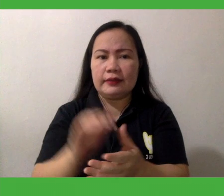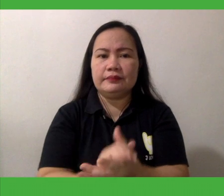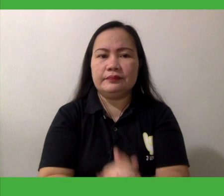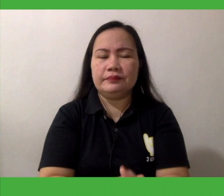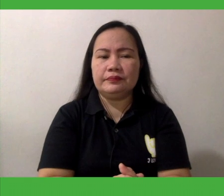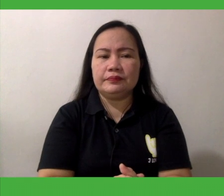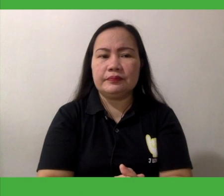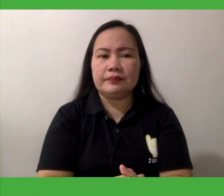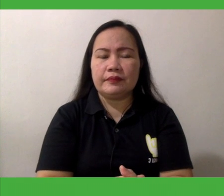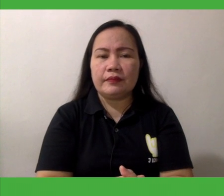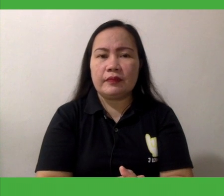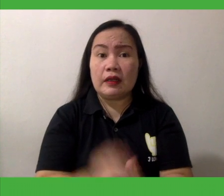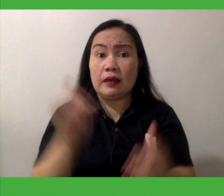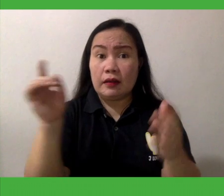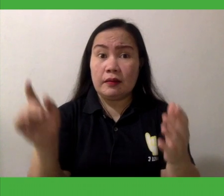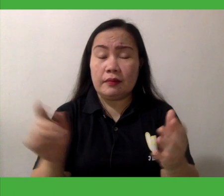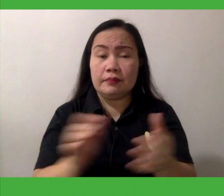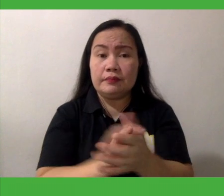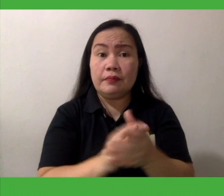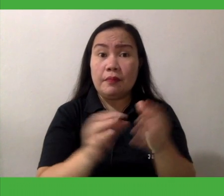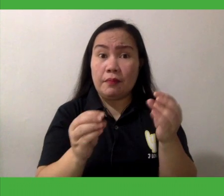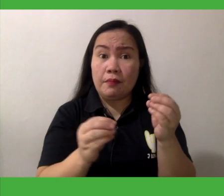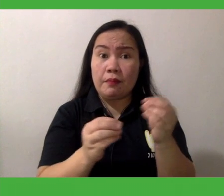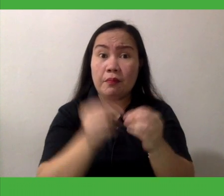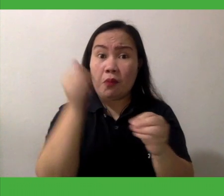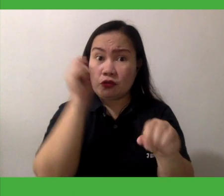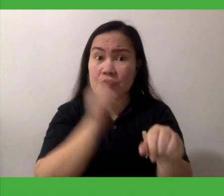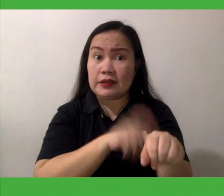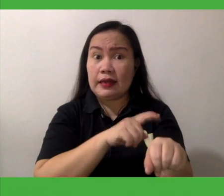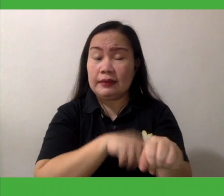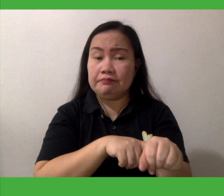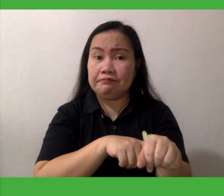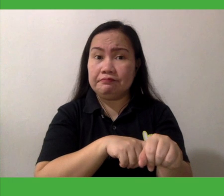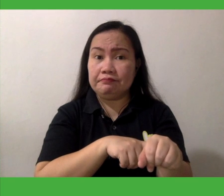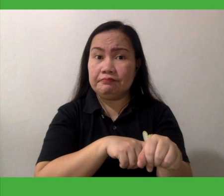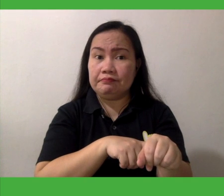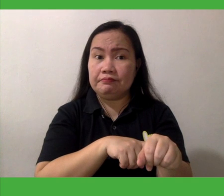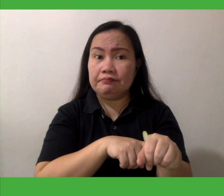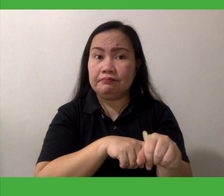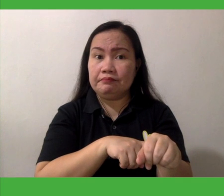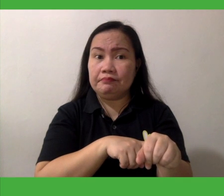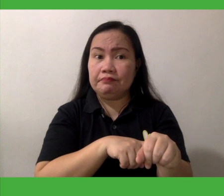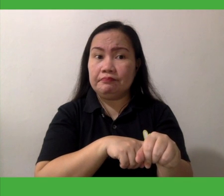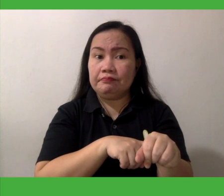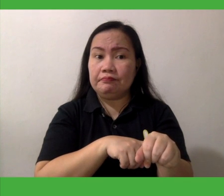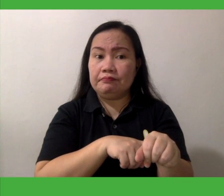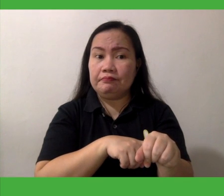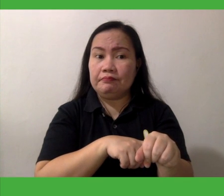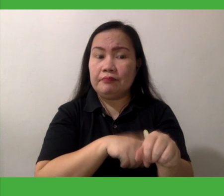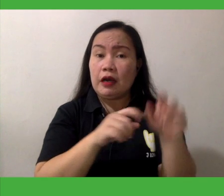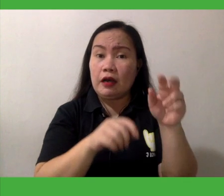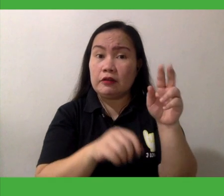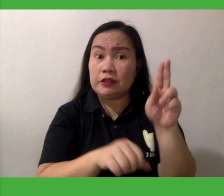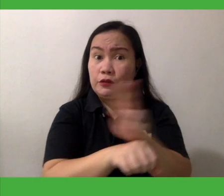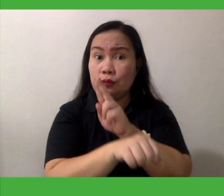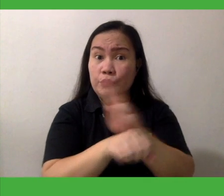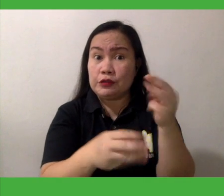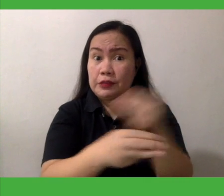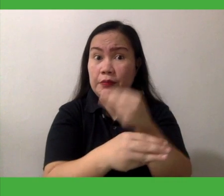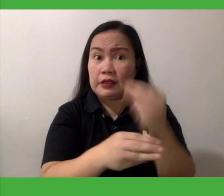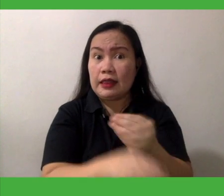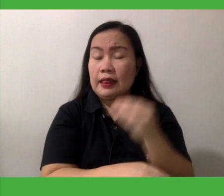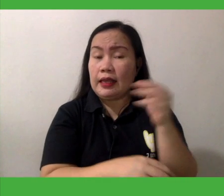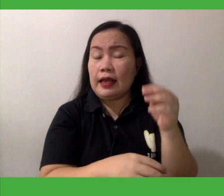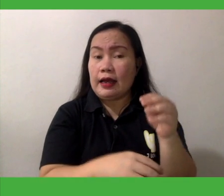ang variables natin dito. Now, kadalasan, most of the time, ang ginagamit sa math, at I know familiar kayo